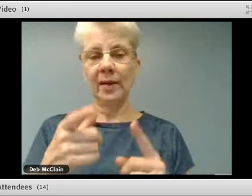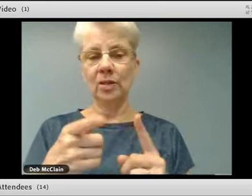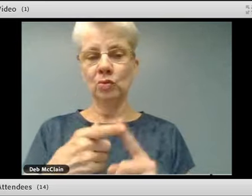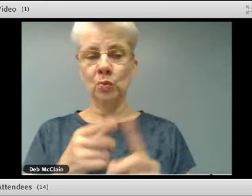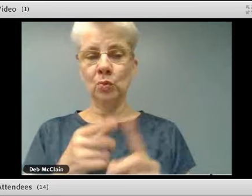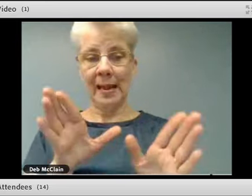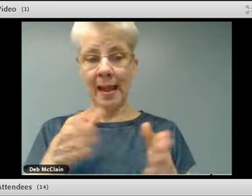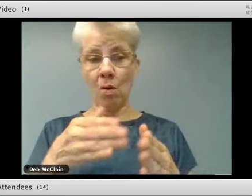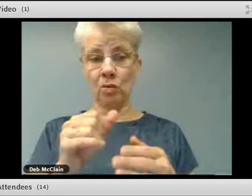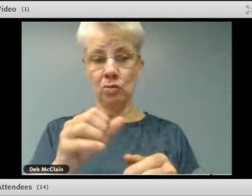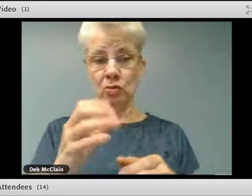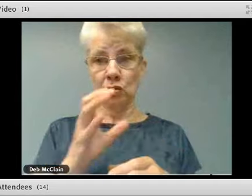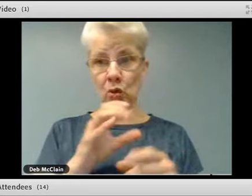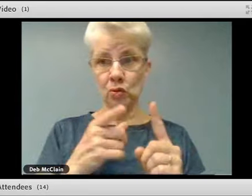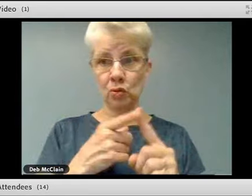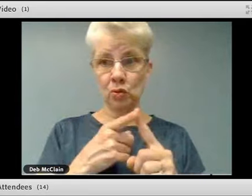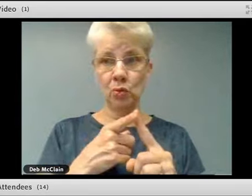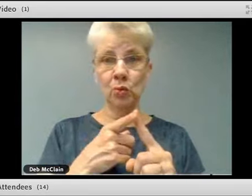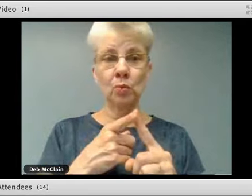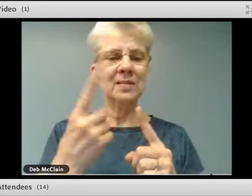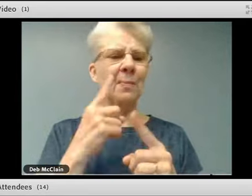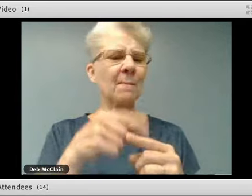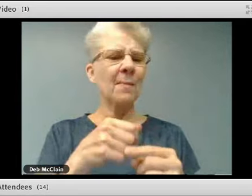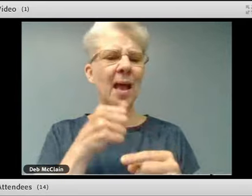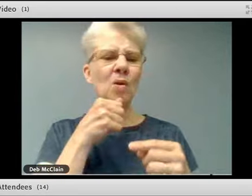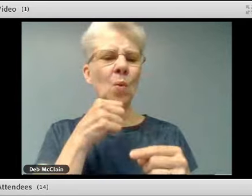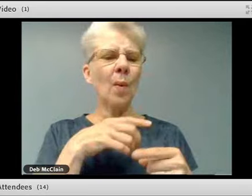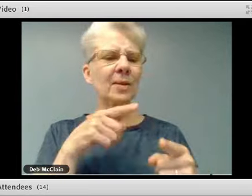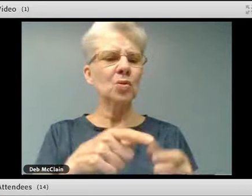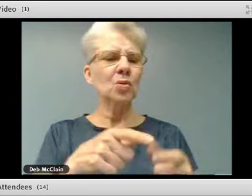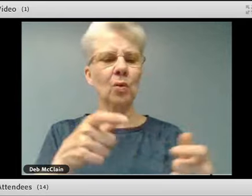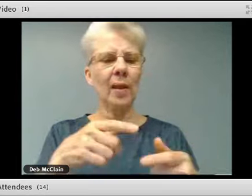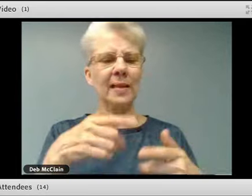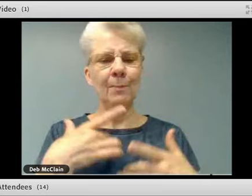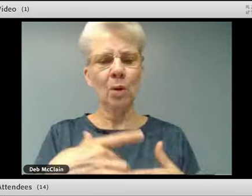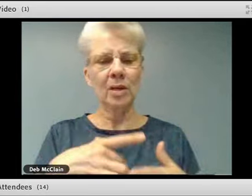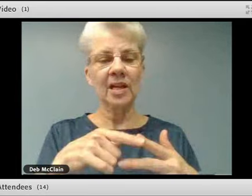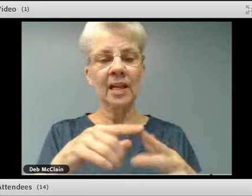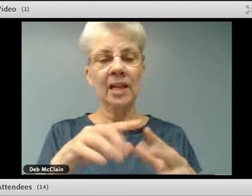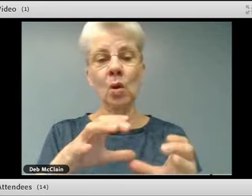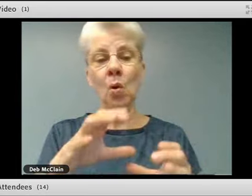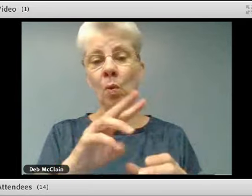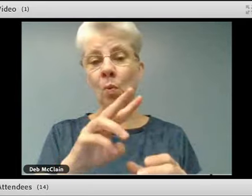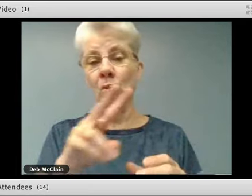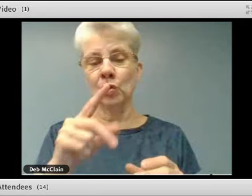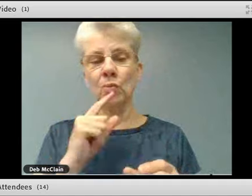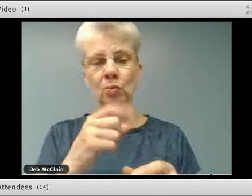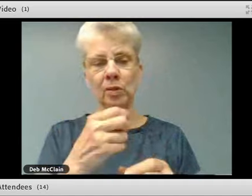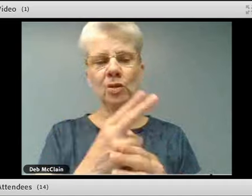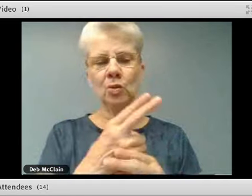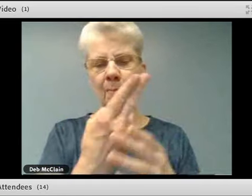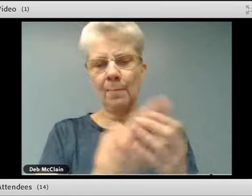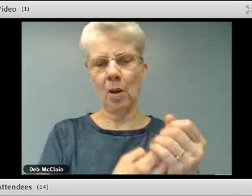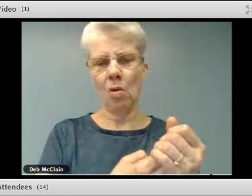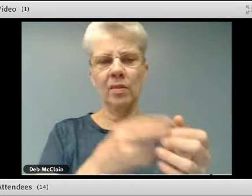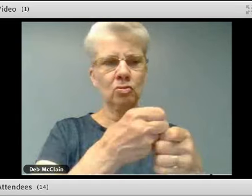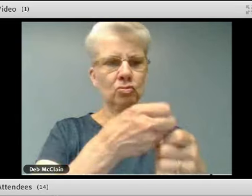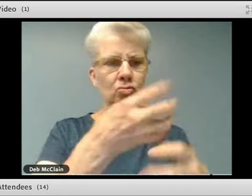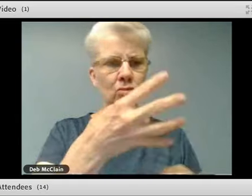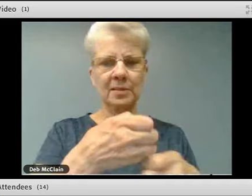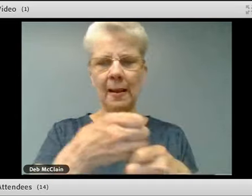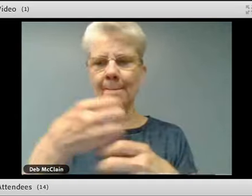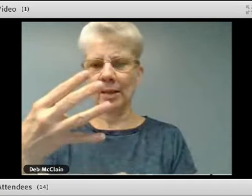sets about women during the Great Depression and World War II, you can use both drop-down menus to find the appropriate source